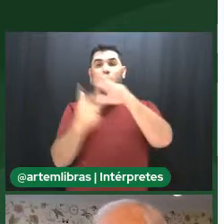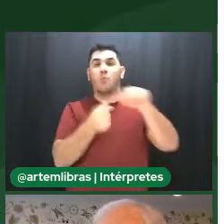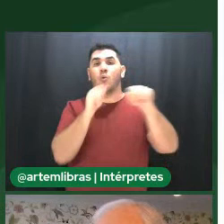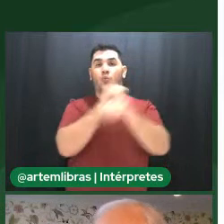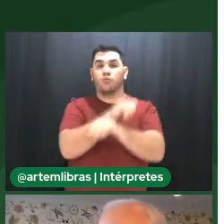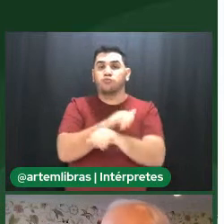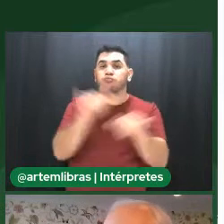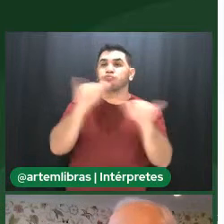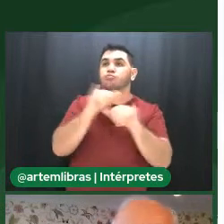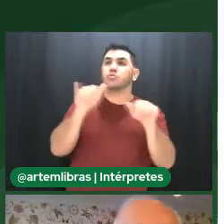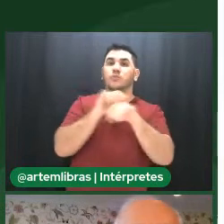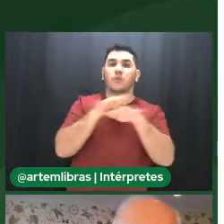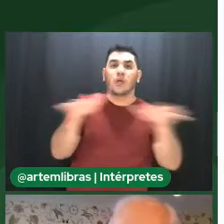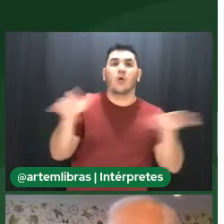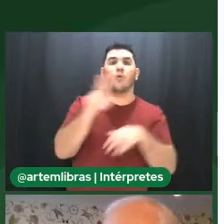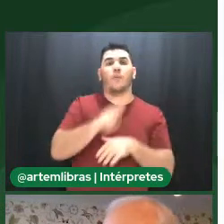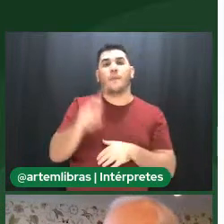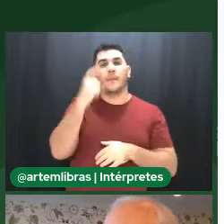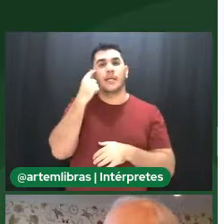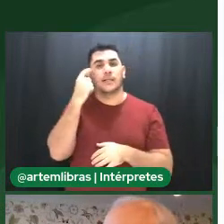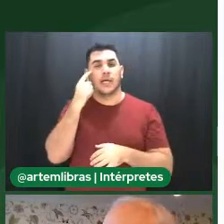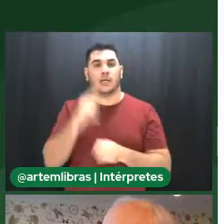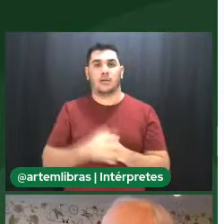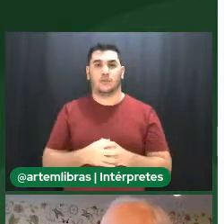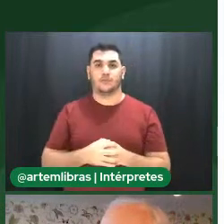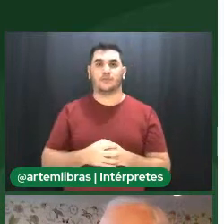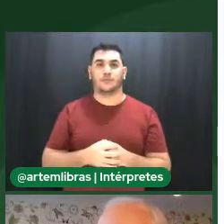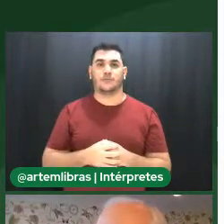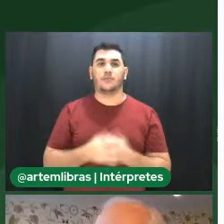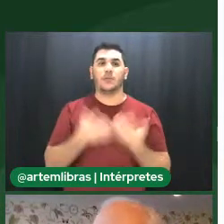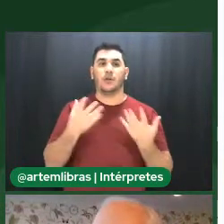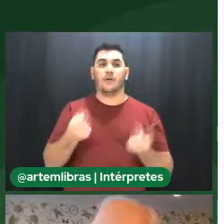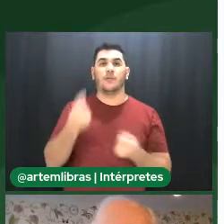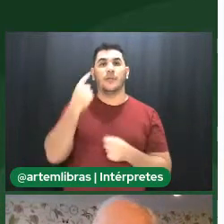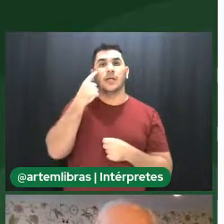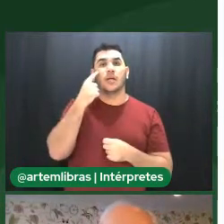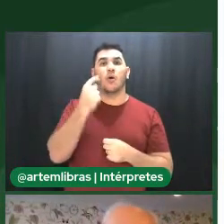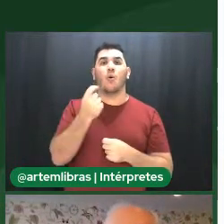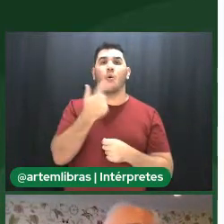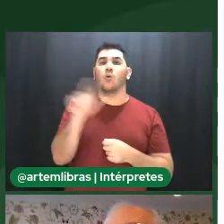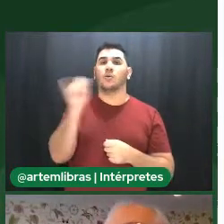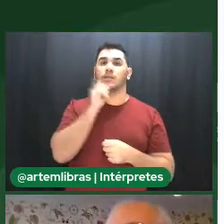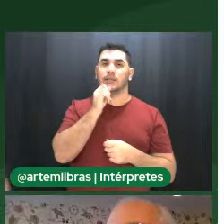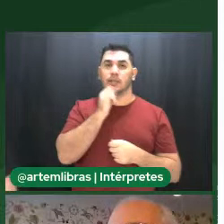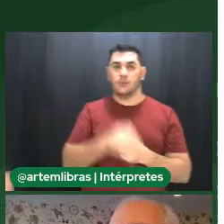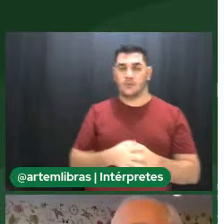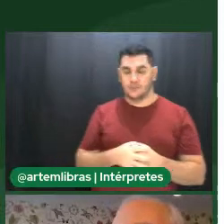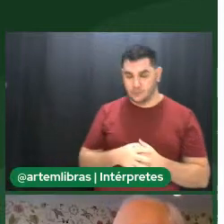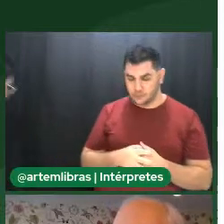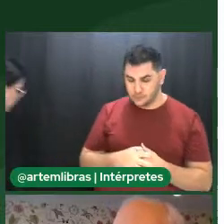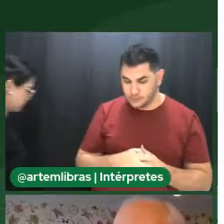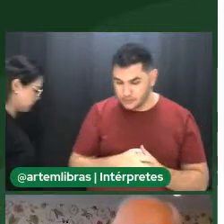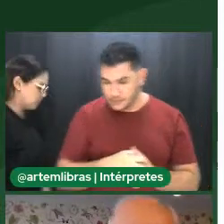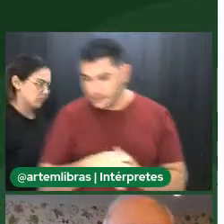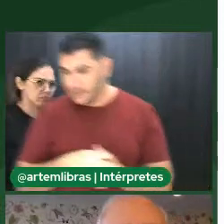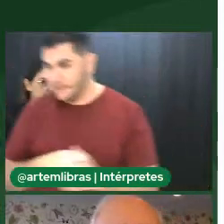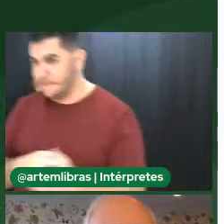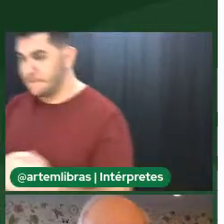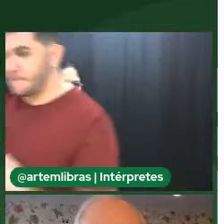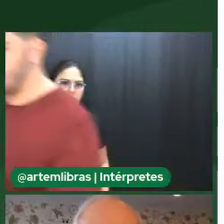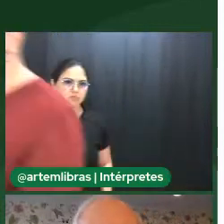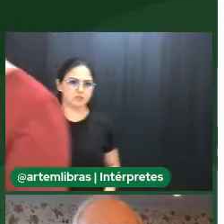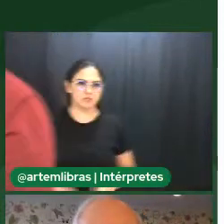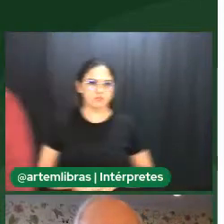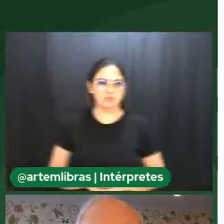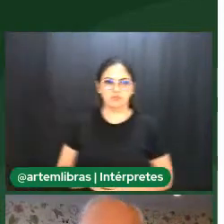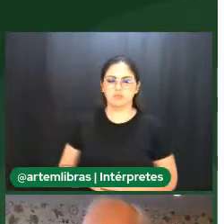40 years. Let's take a look at another example. Here is a pain control device for